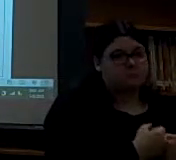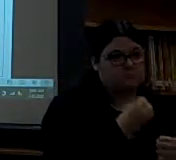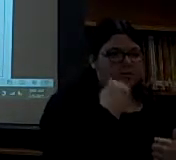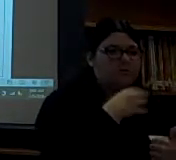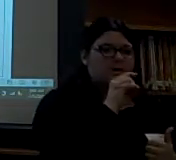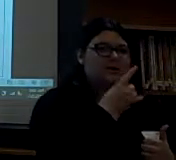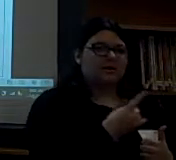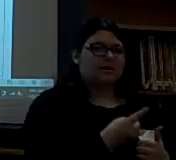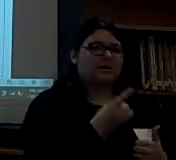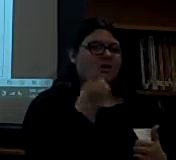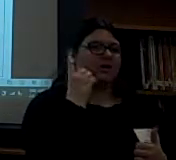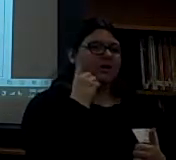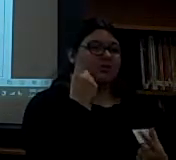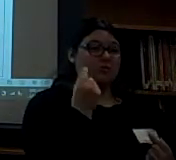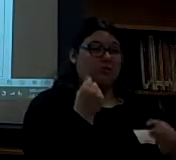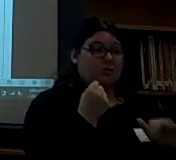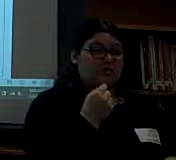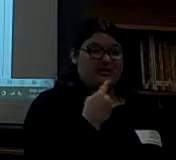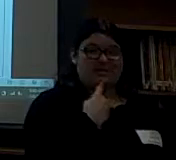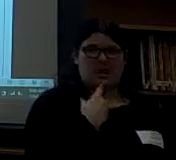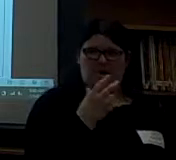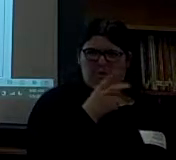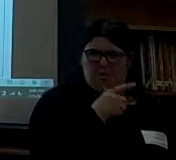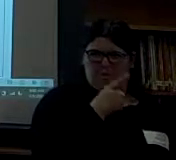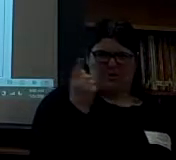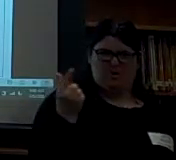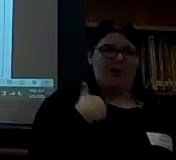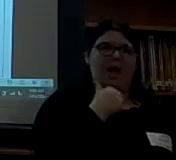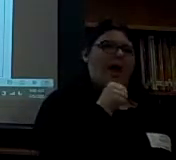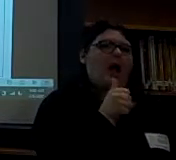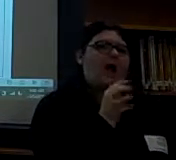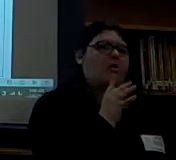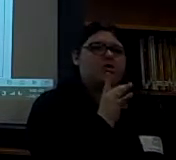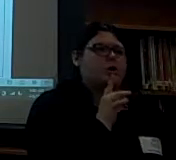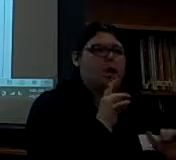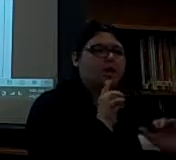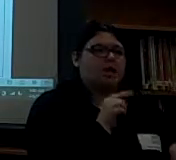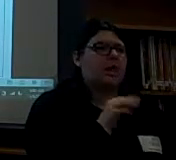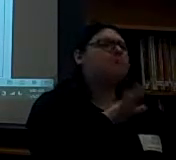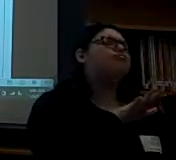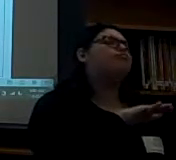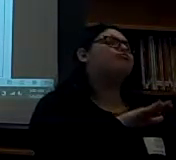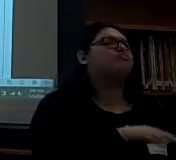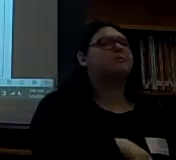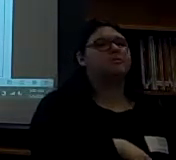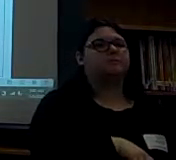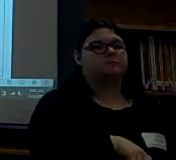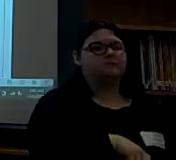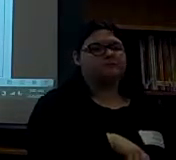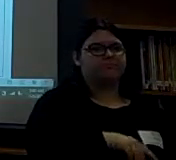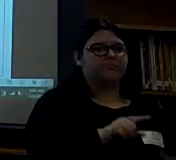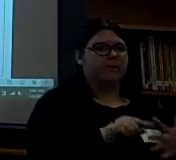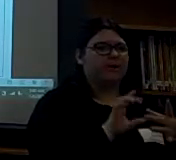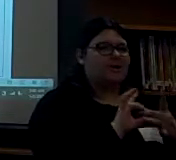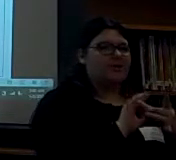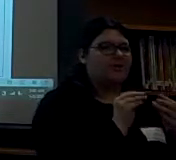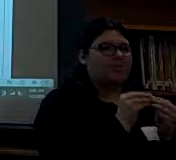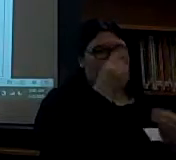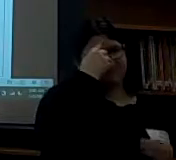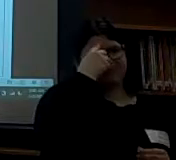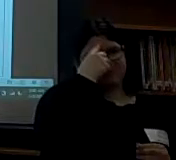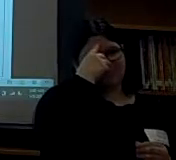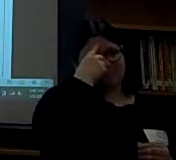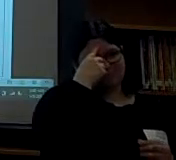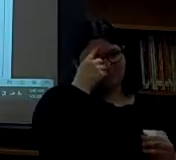standing right here and they heard me do that, they'd be like, who are you? Mm. I don't ever talk like that. Connection is actually more of a cognitive exercise than it is